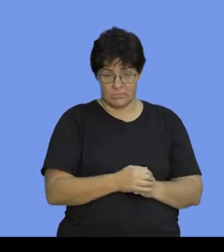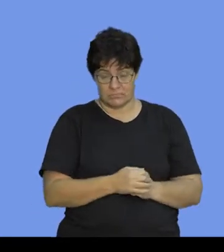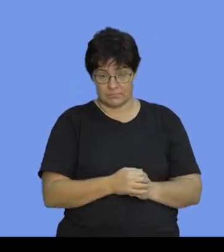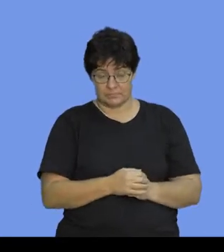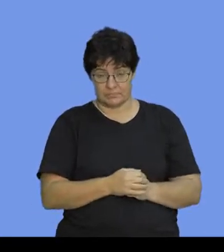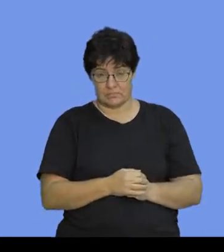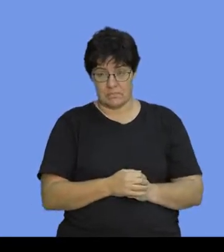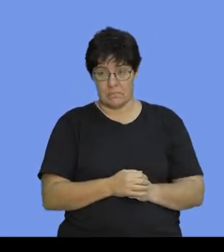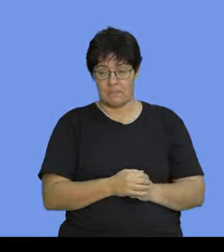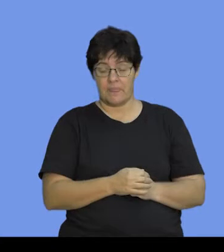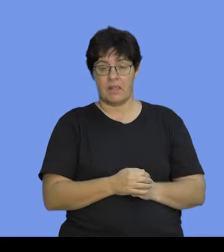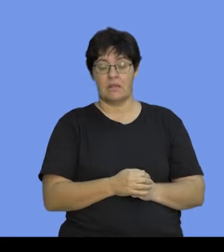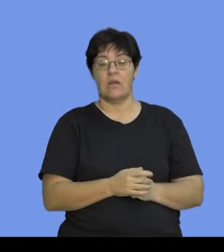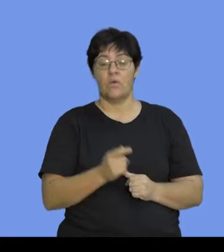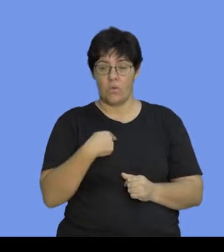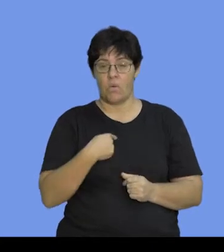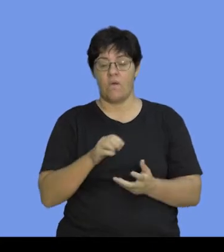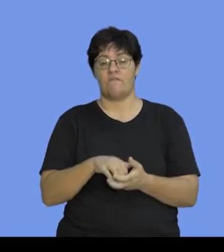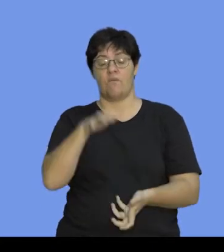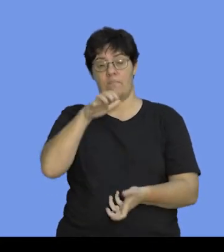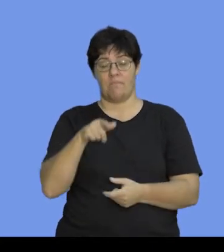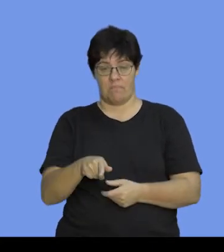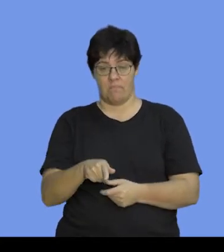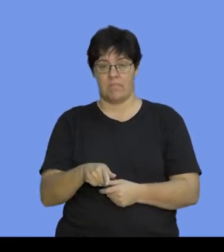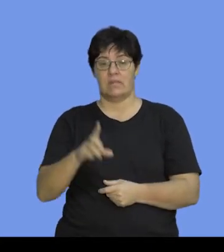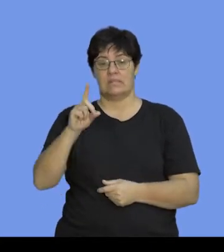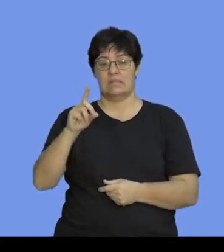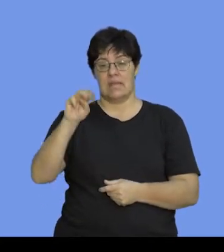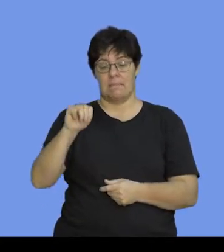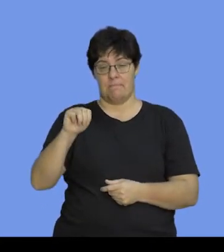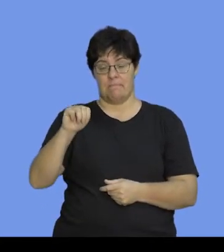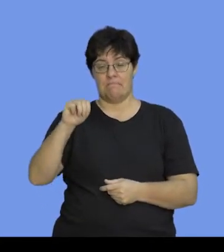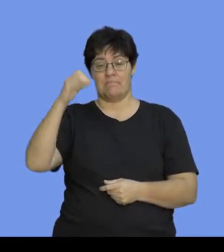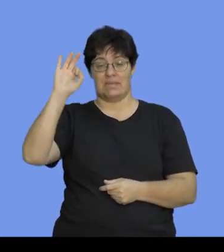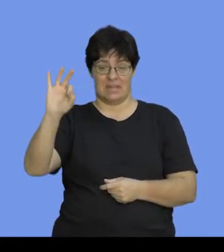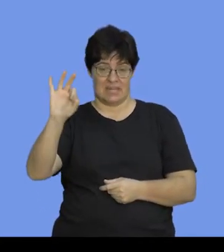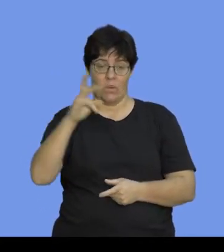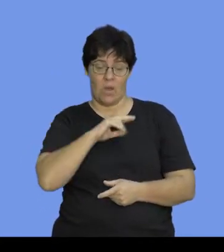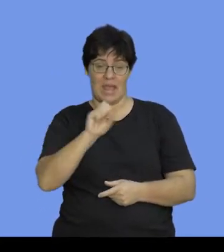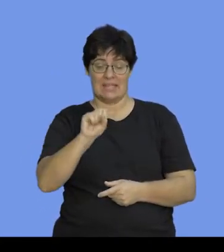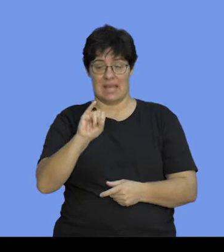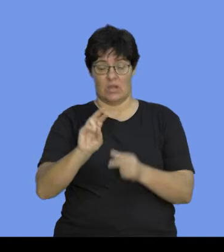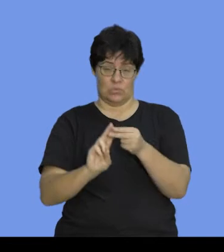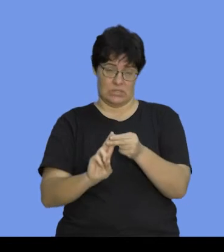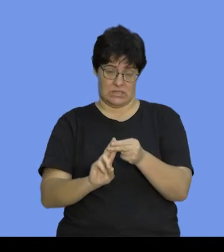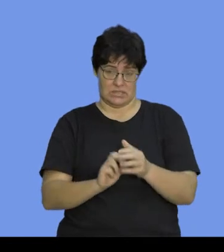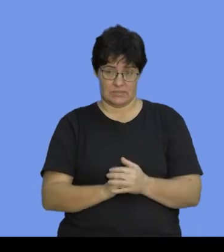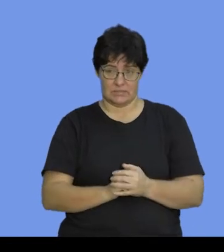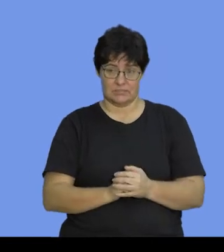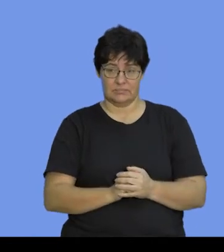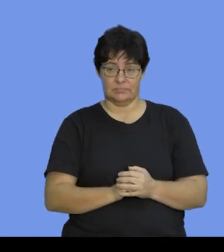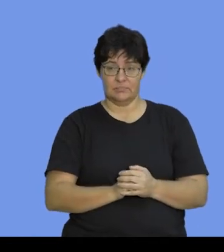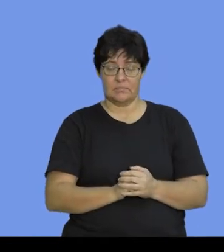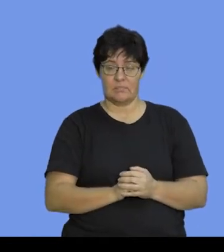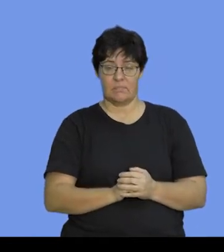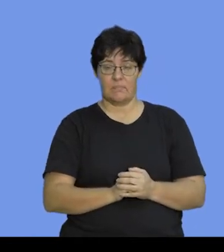that mass, and then volume must be in cubic decimeters because that's the SI unit of volume,